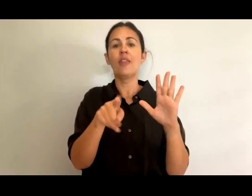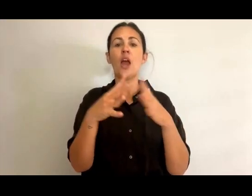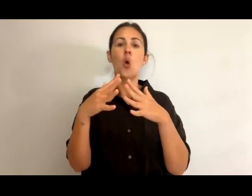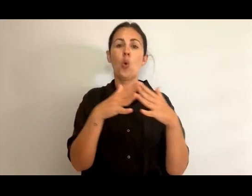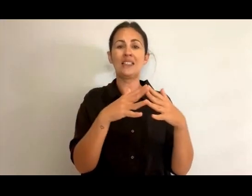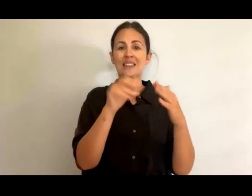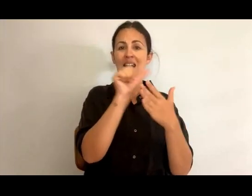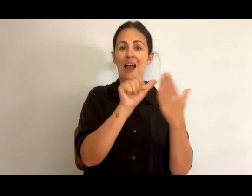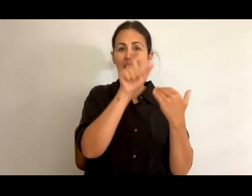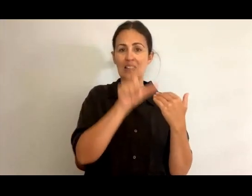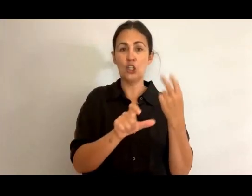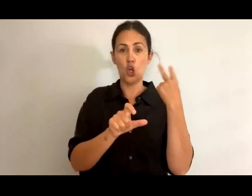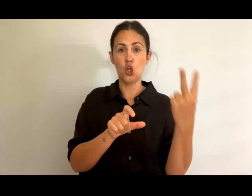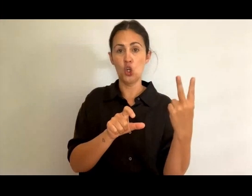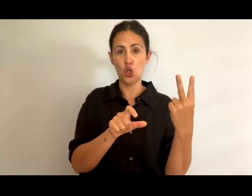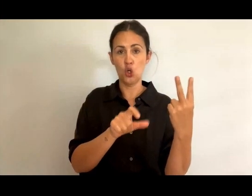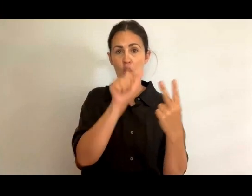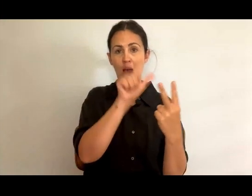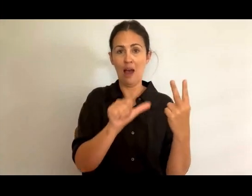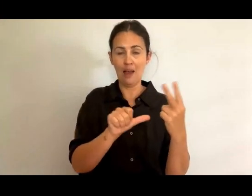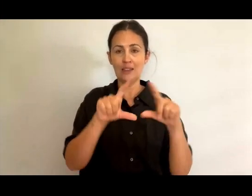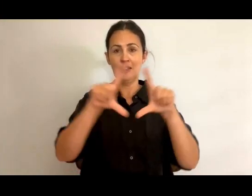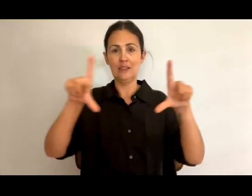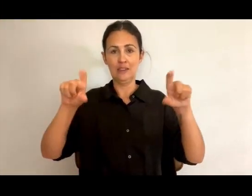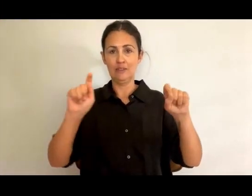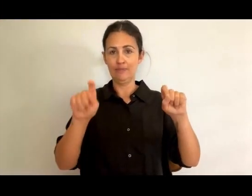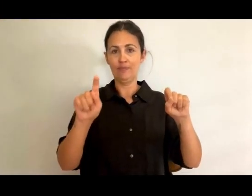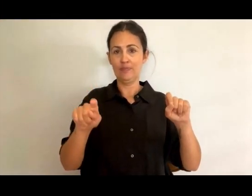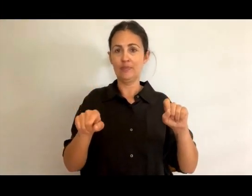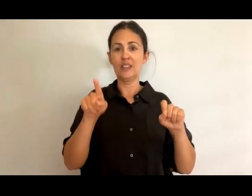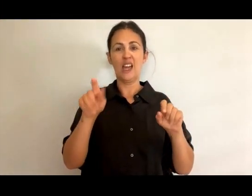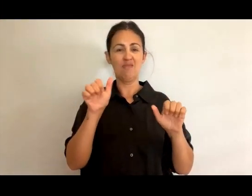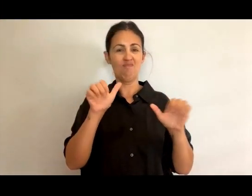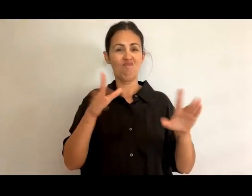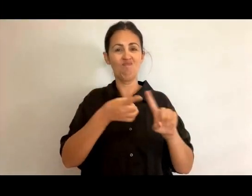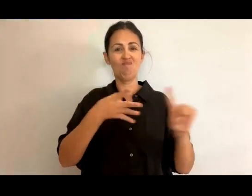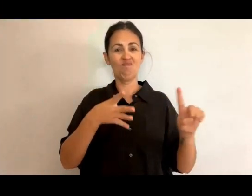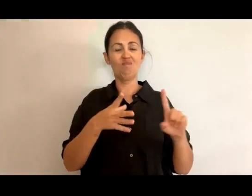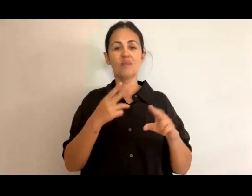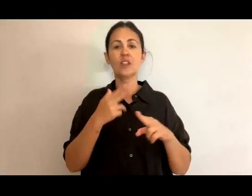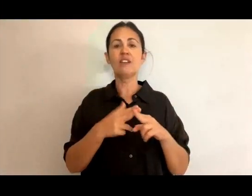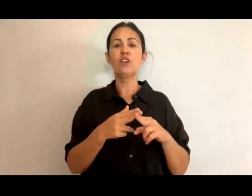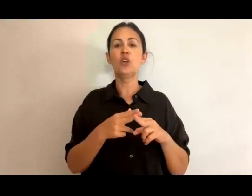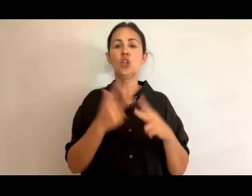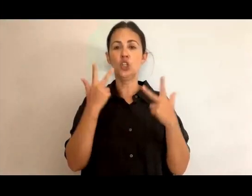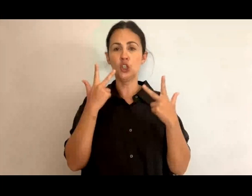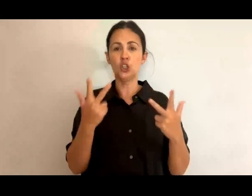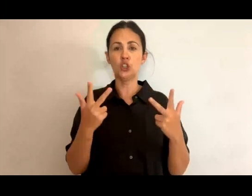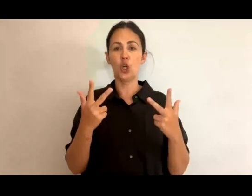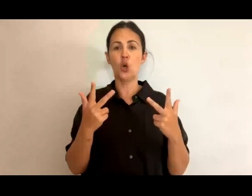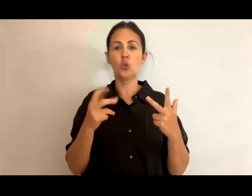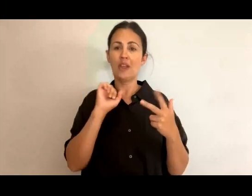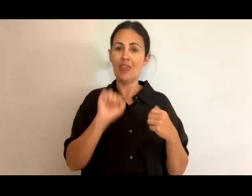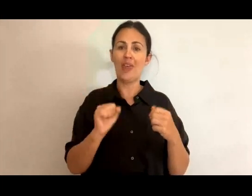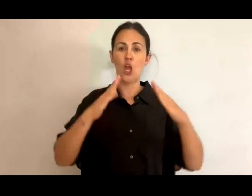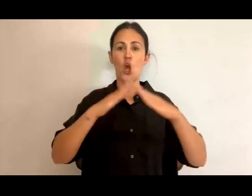their practice to be completely recognisable and representative of the place in which they live, which is Mabantwe Alice